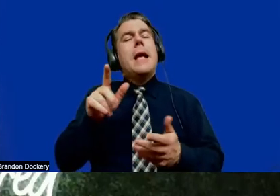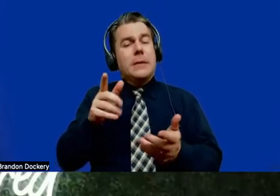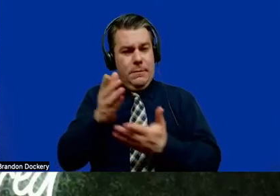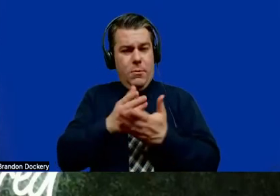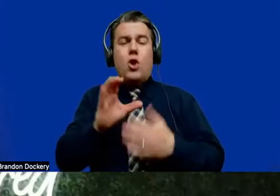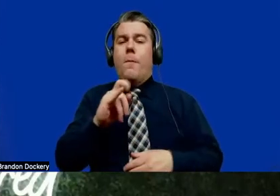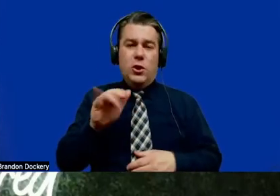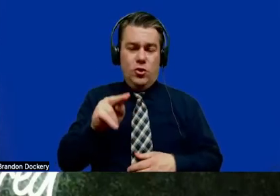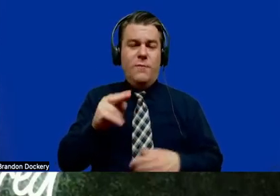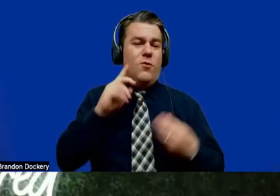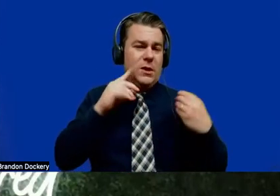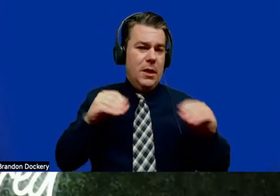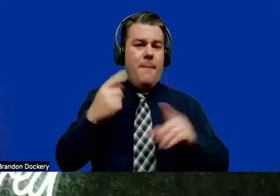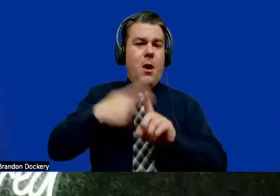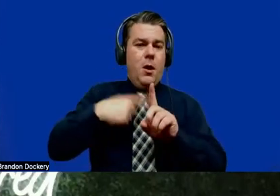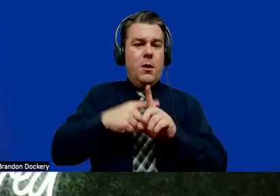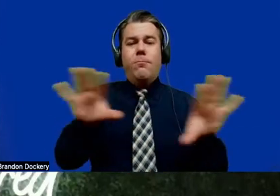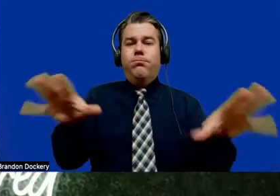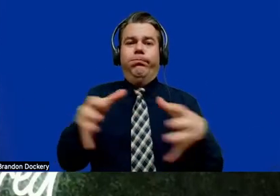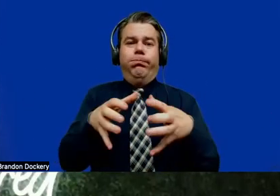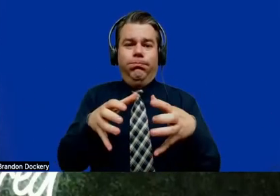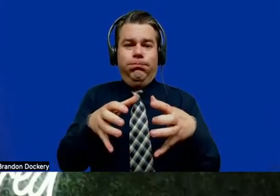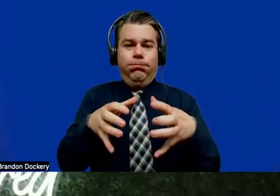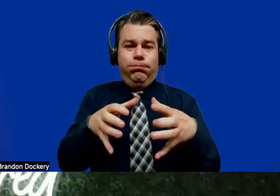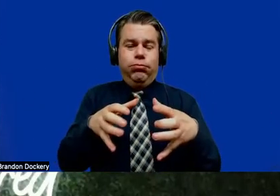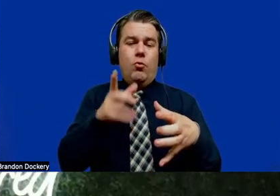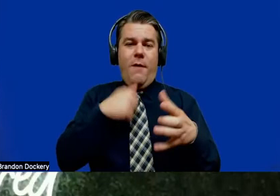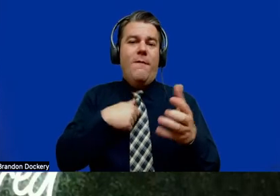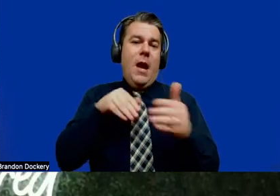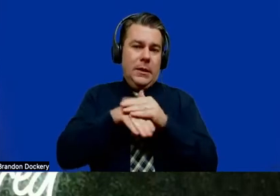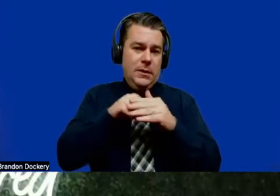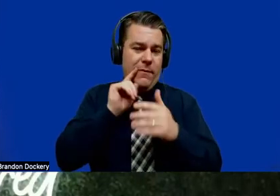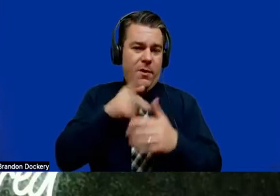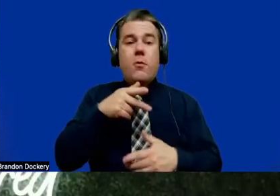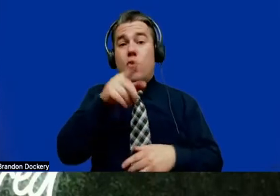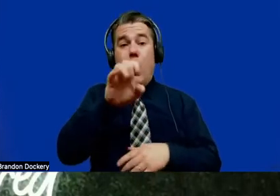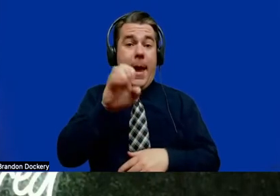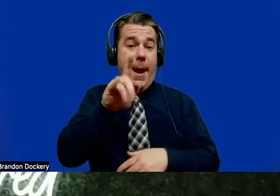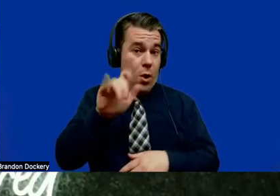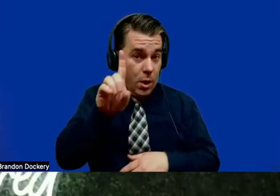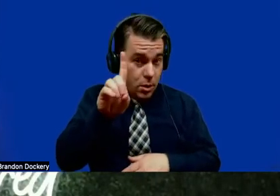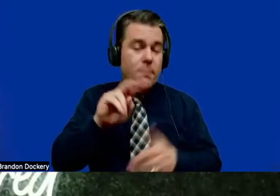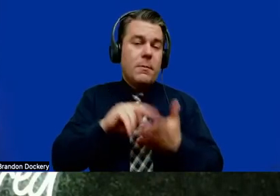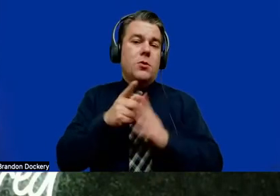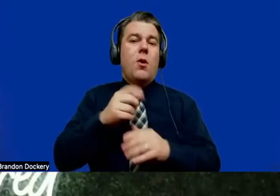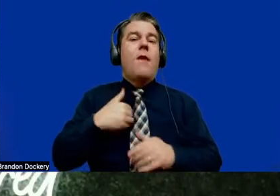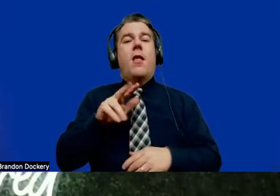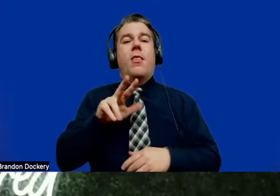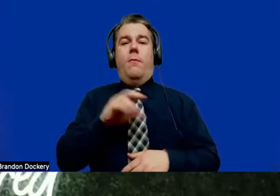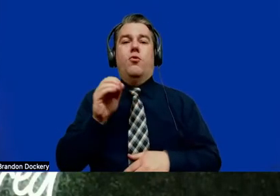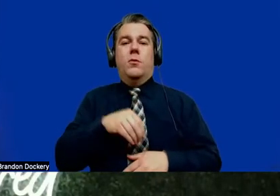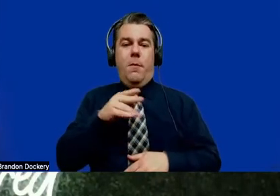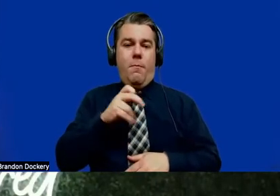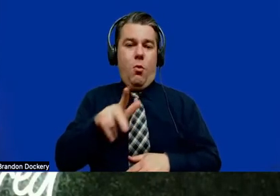each month, and they put it into a pool, and then you have access to that pool. So when you're an emerald, you have access to 3% of that pool, split